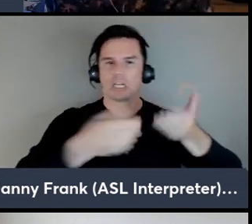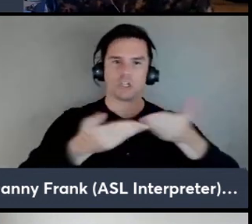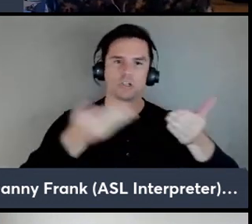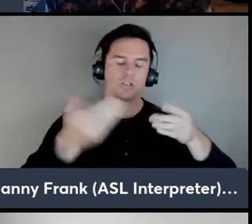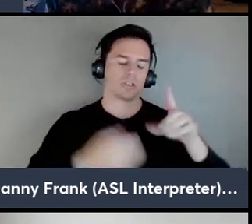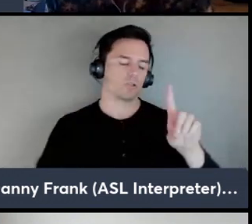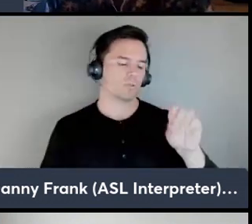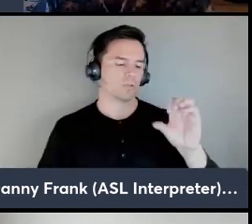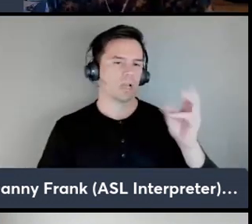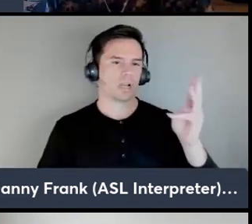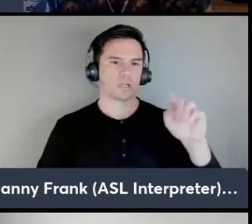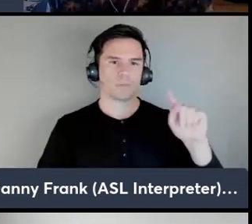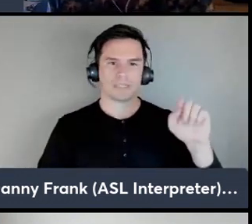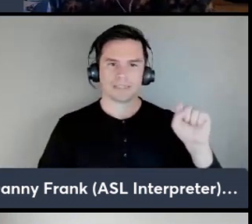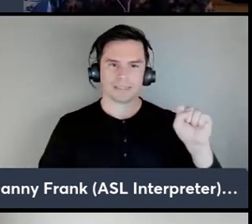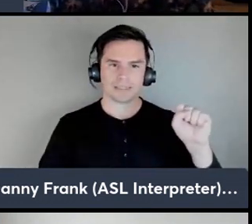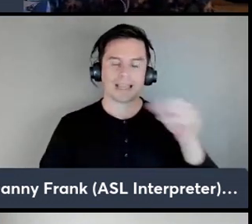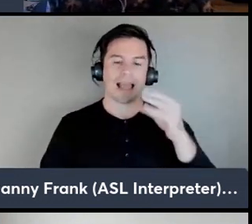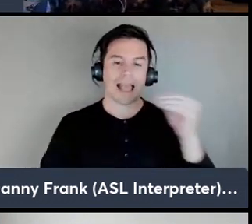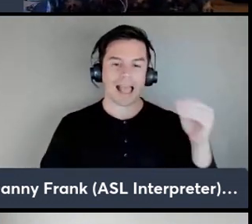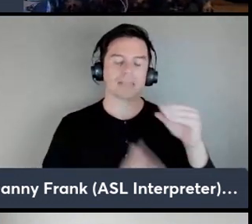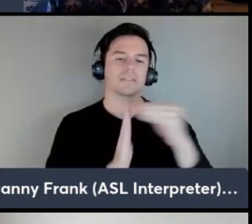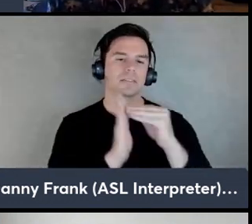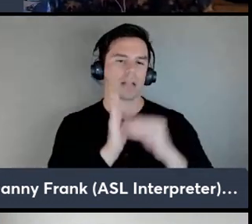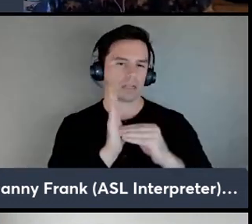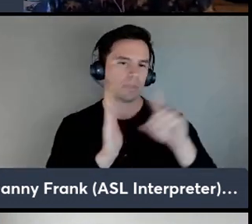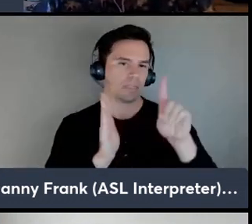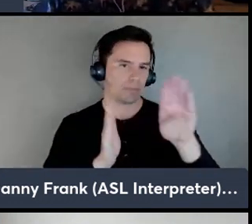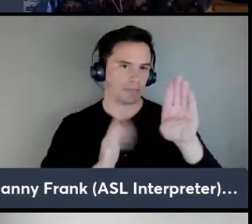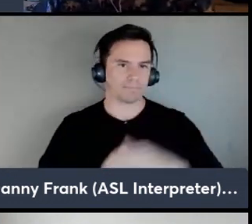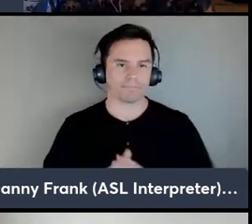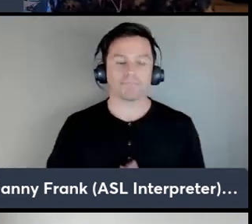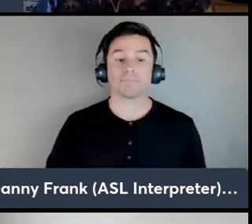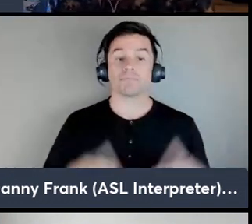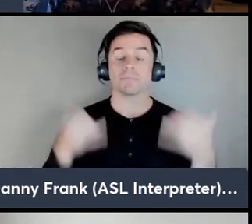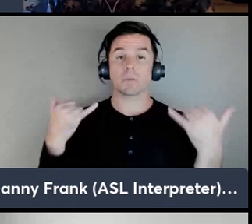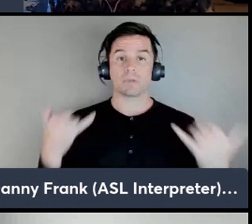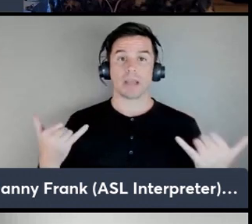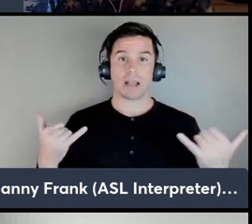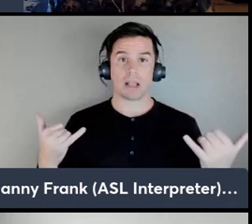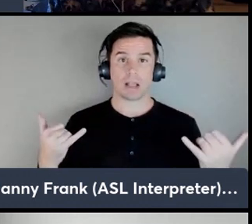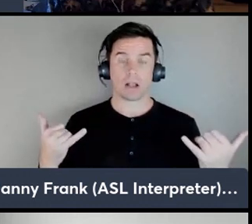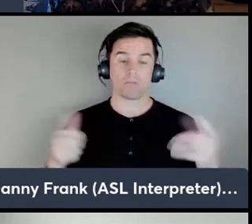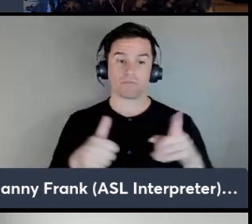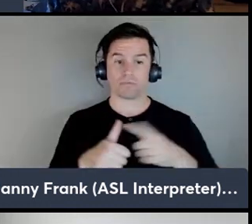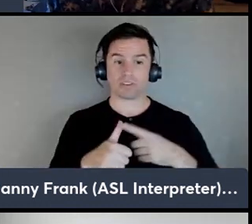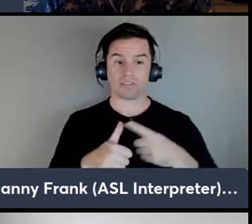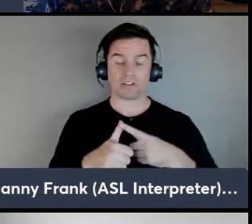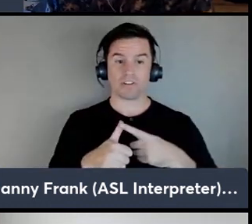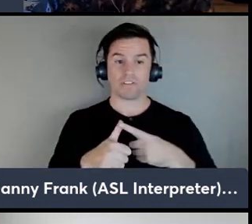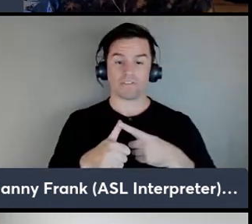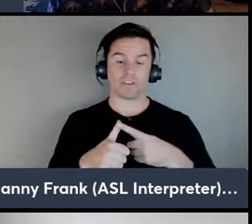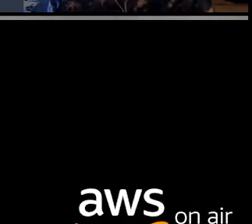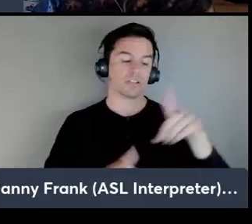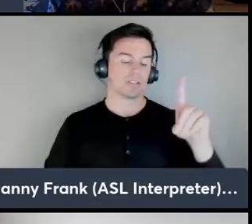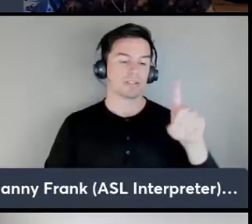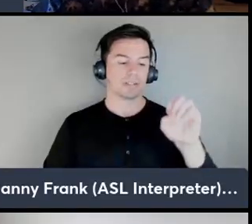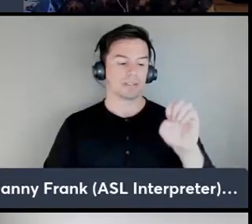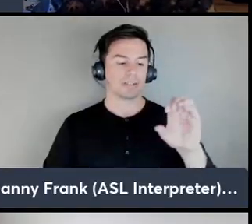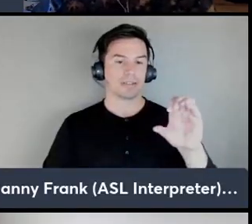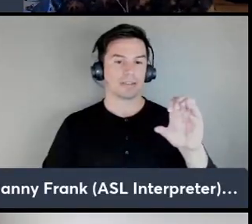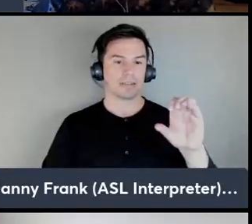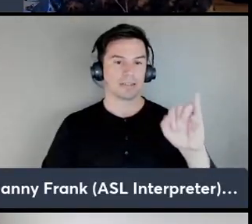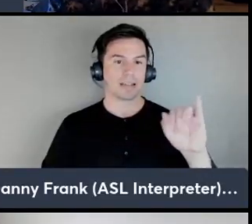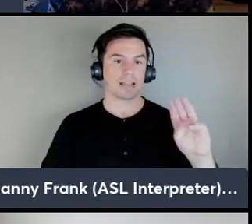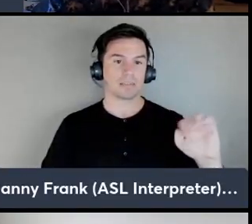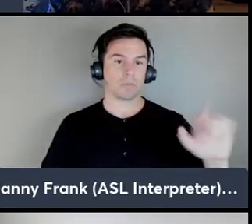and Documentdb. Now let's go into the first feature, Decimal128, and I want